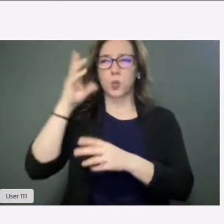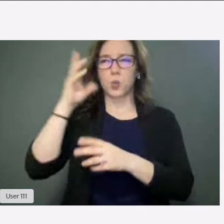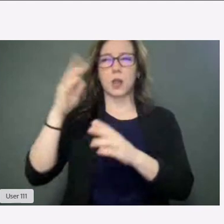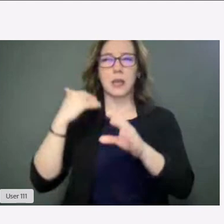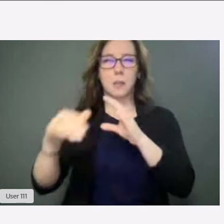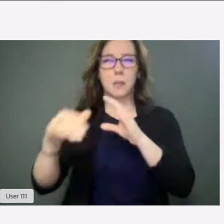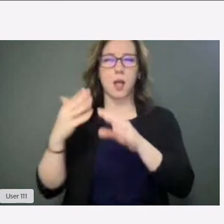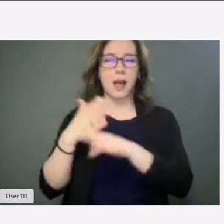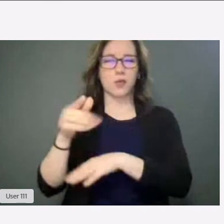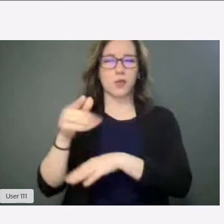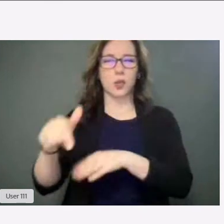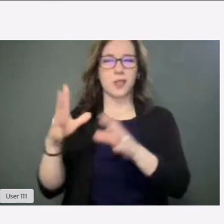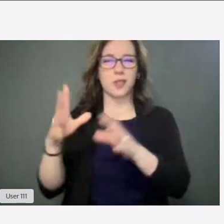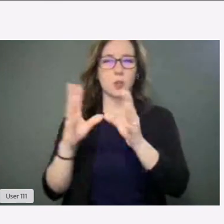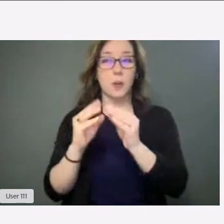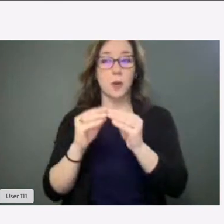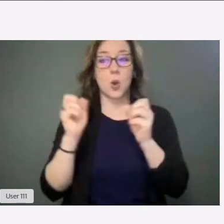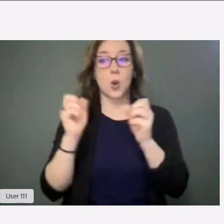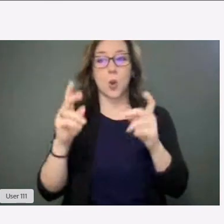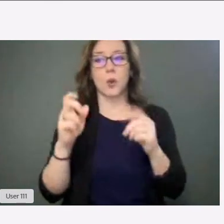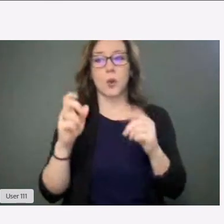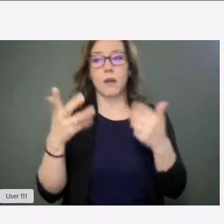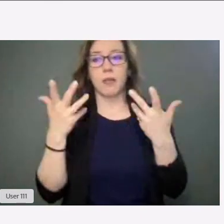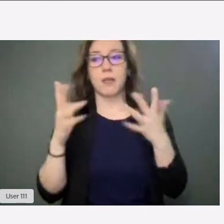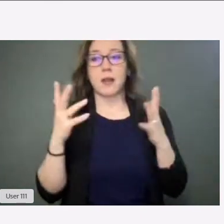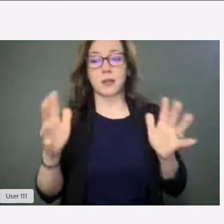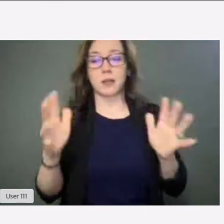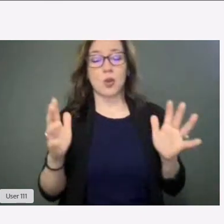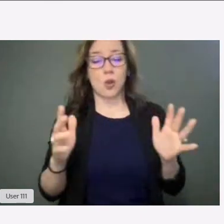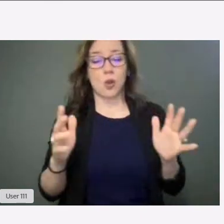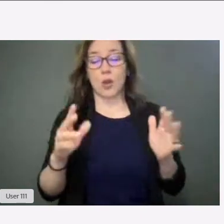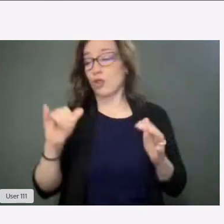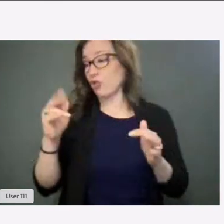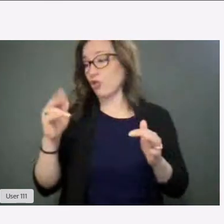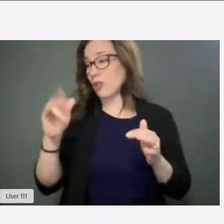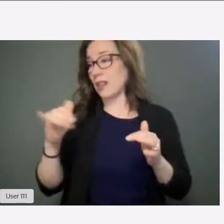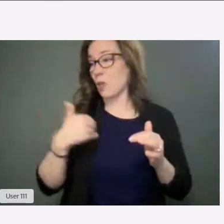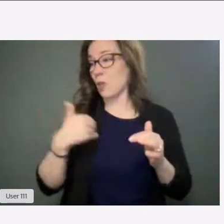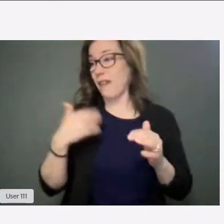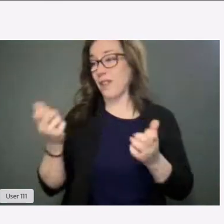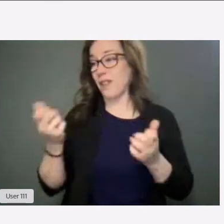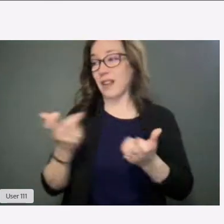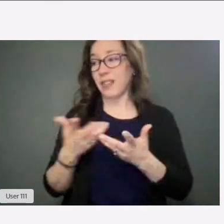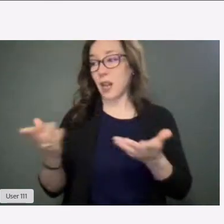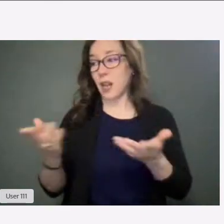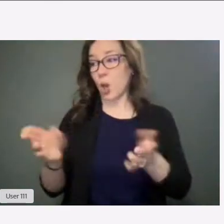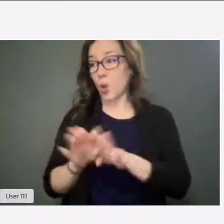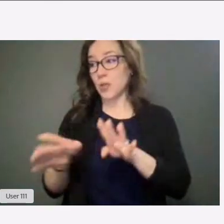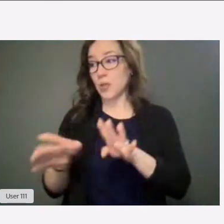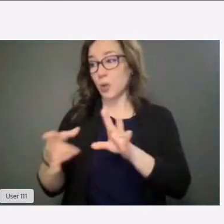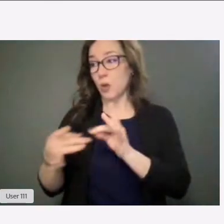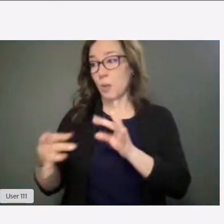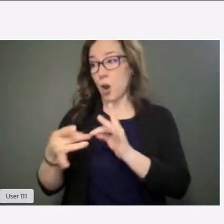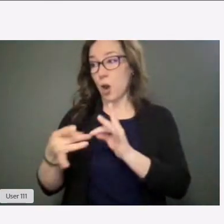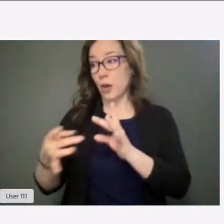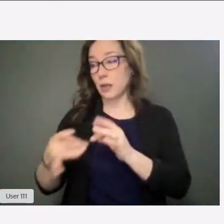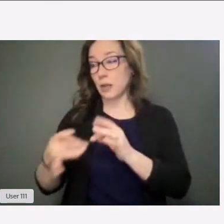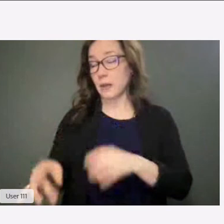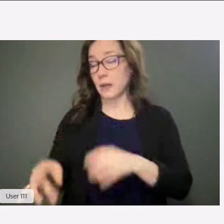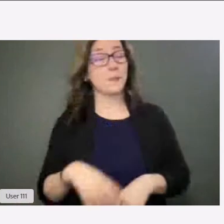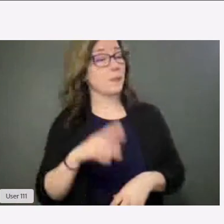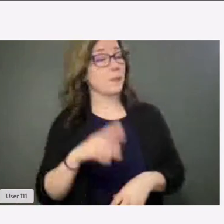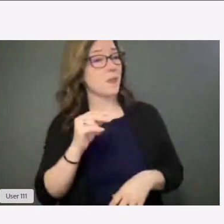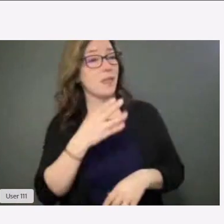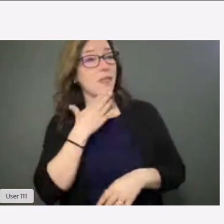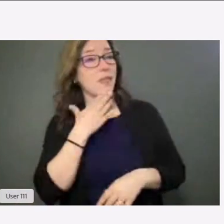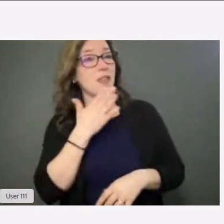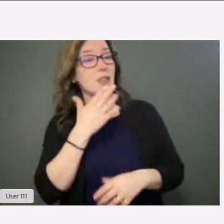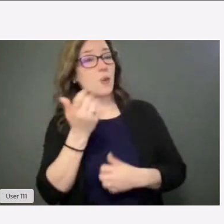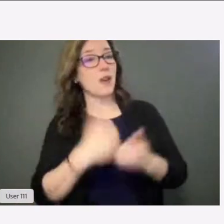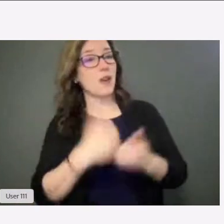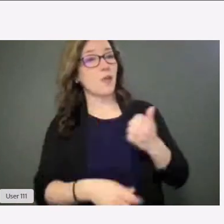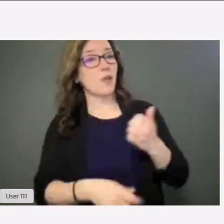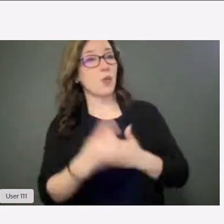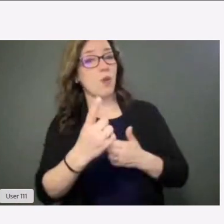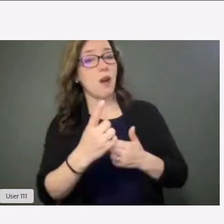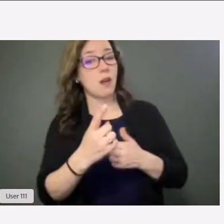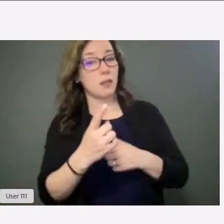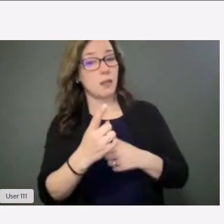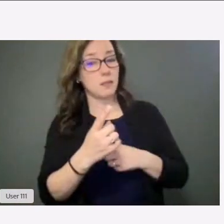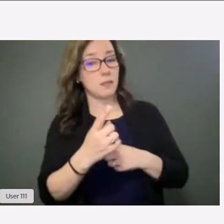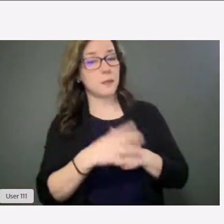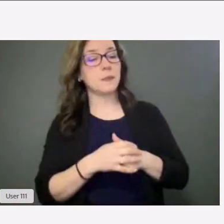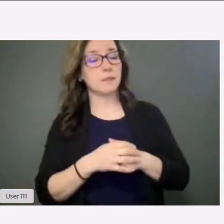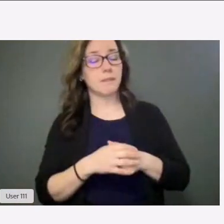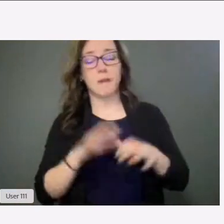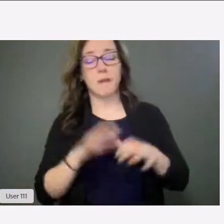webinar. Okay. All right, folks, that's all about it. Ginny, do you have any closing remarks? I just want to say thank you, everybody. These